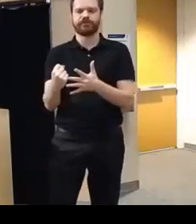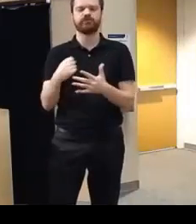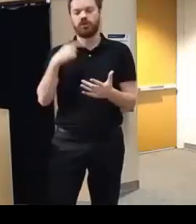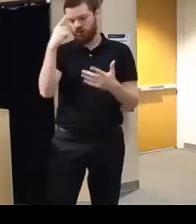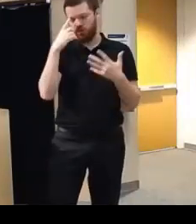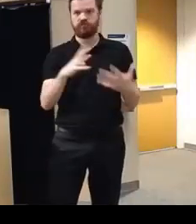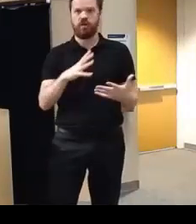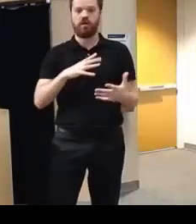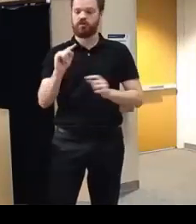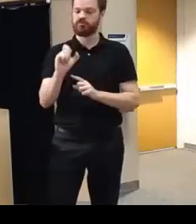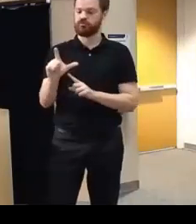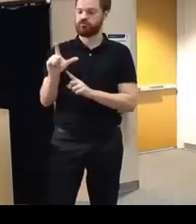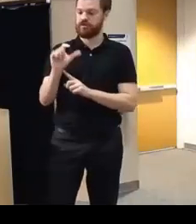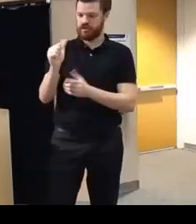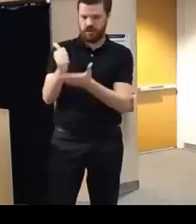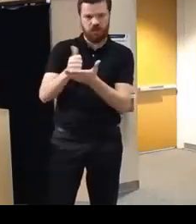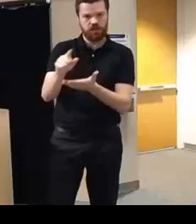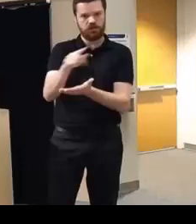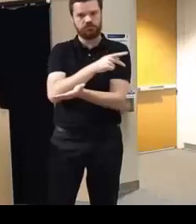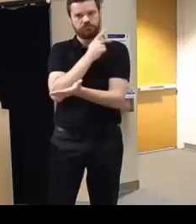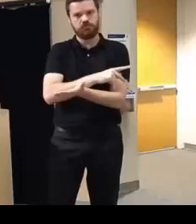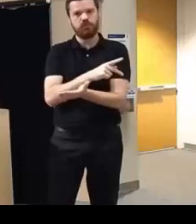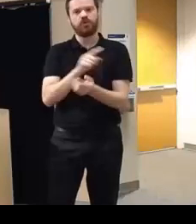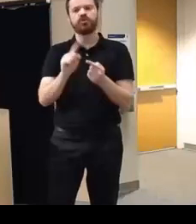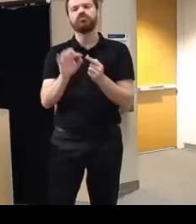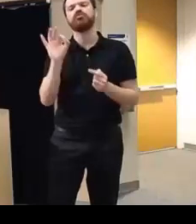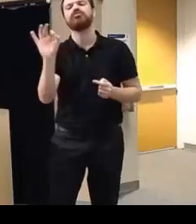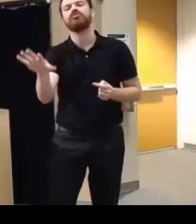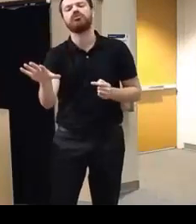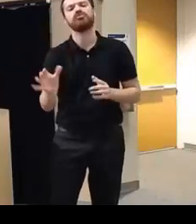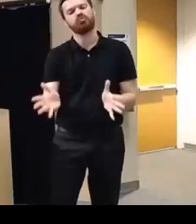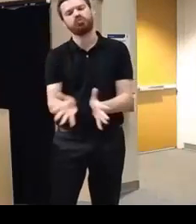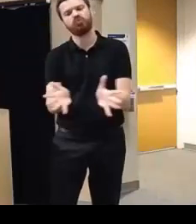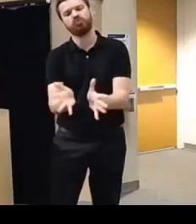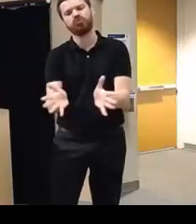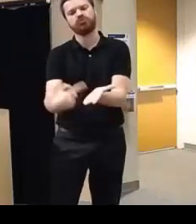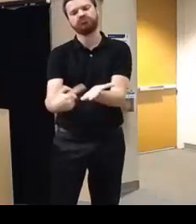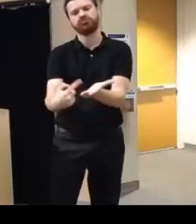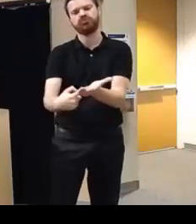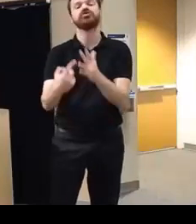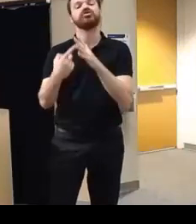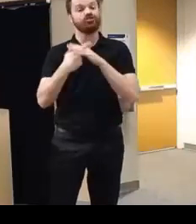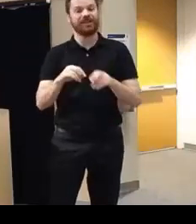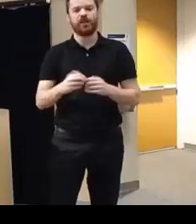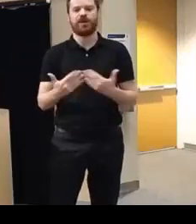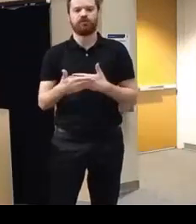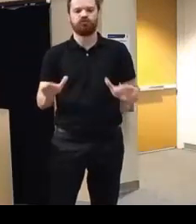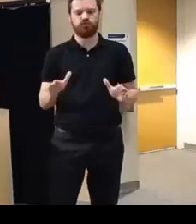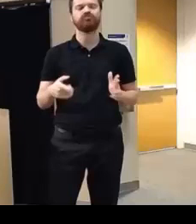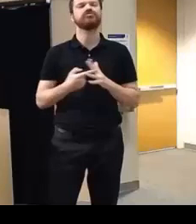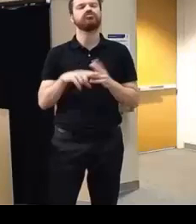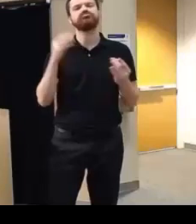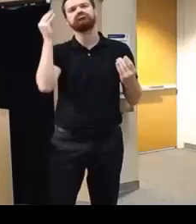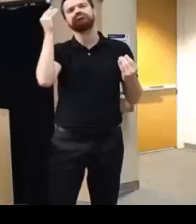with these tools, could we try to help patients kind of prompt them to have discussions by starting in the waiting room, getting them to think